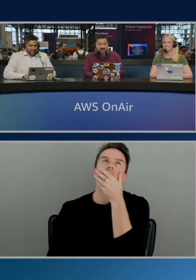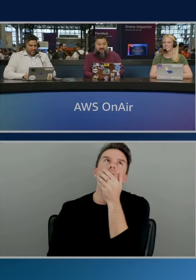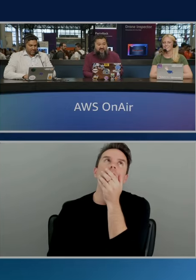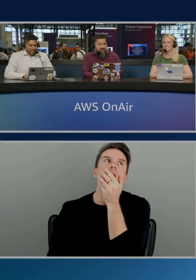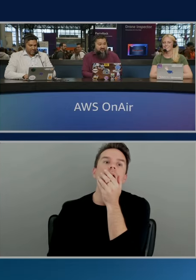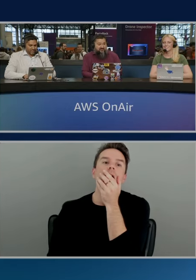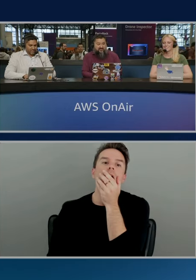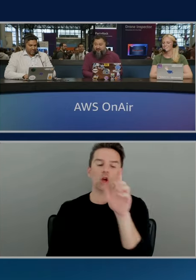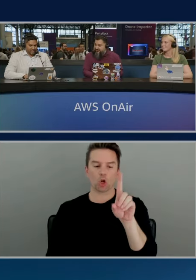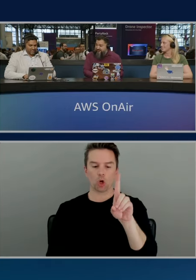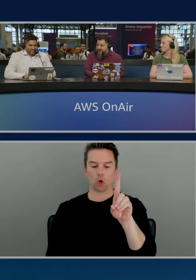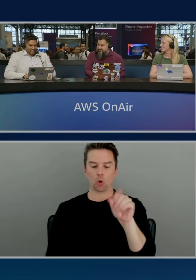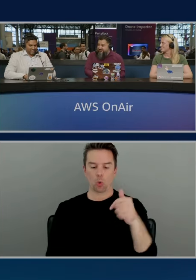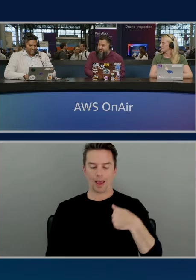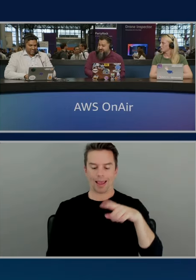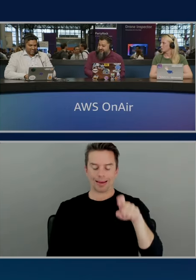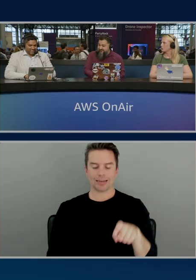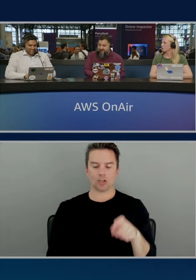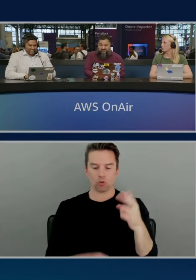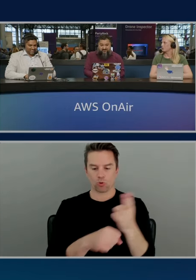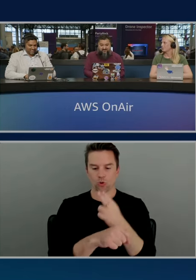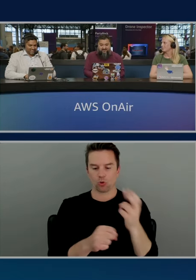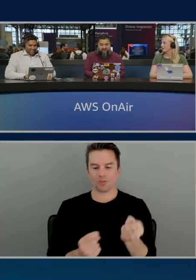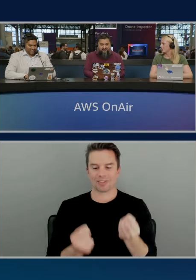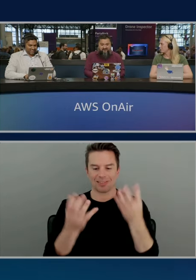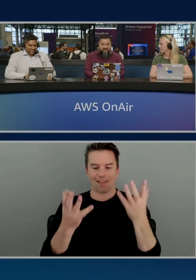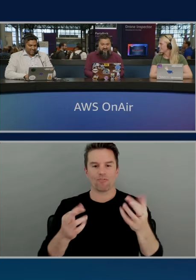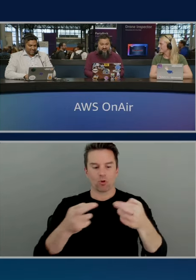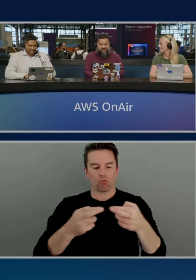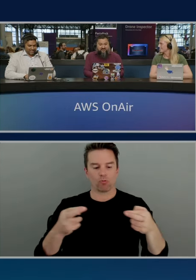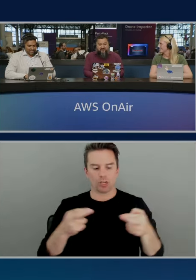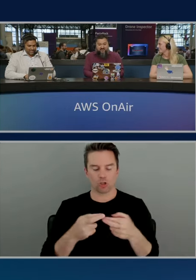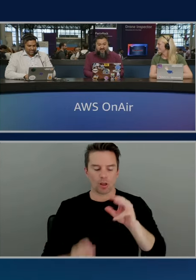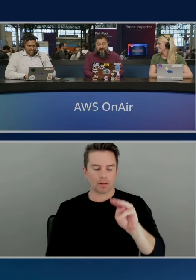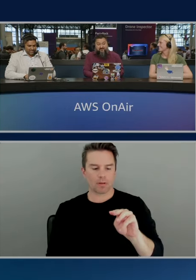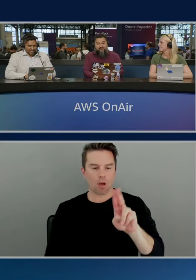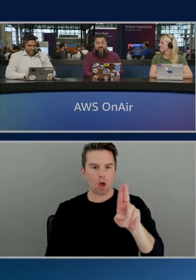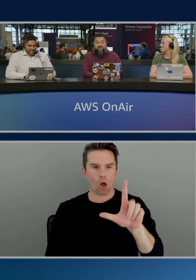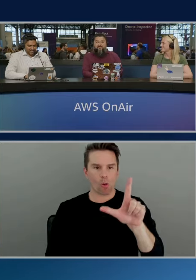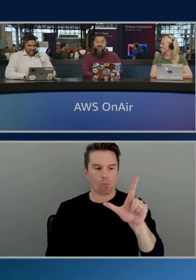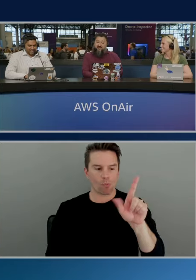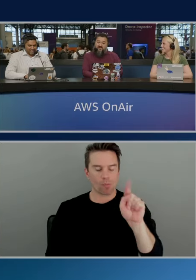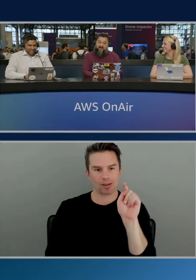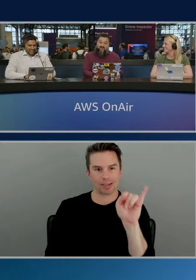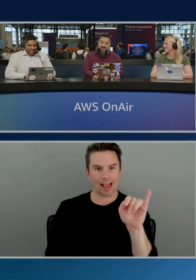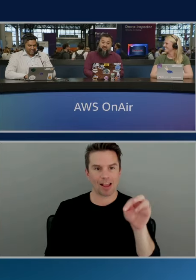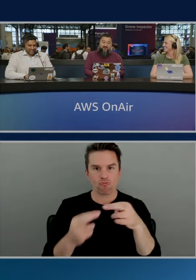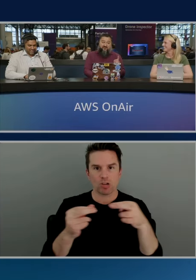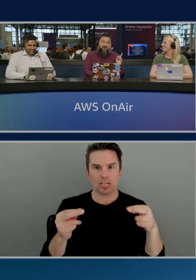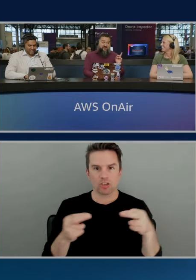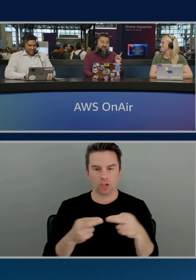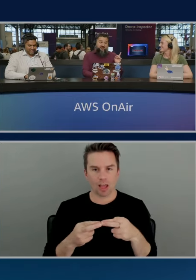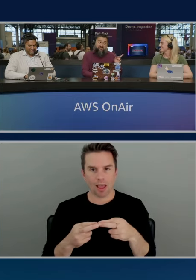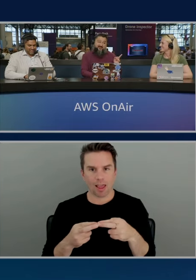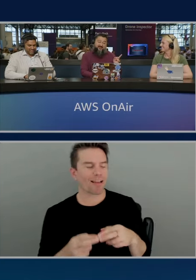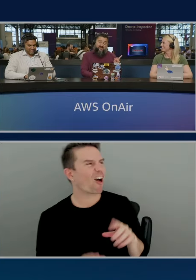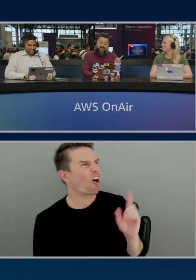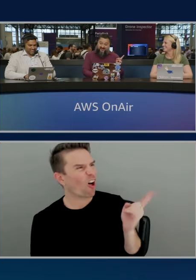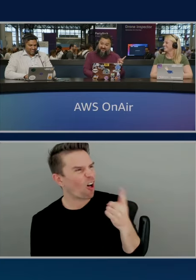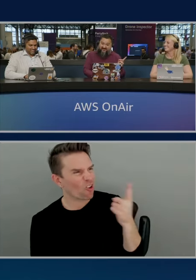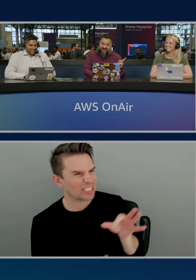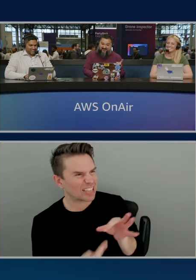Do I need to go multi-region? Ooh, always. Unless it's expensive. Unless your use case doesn't